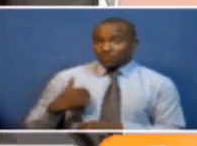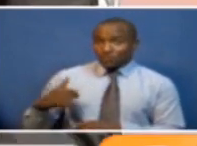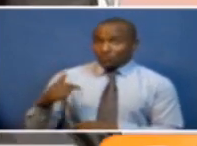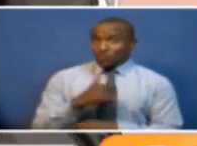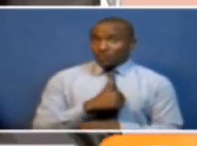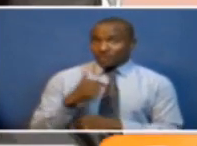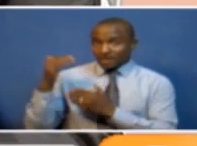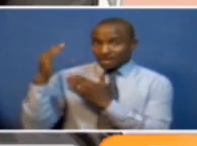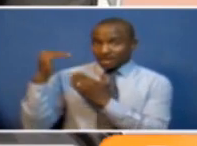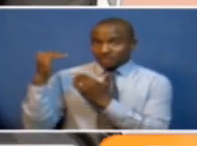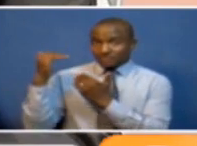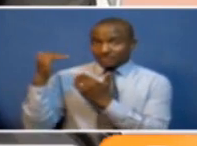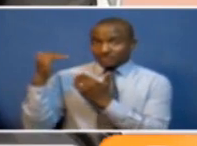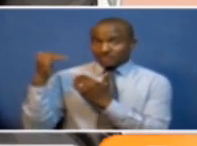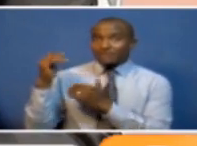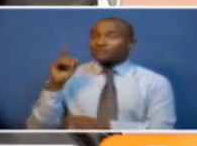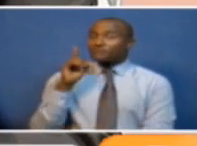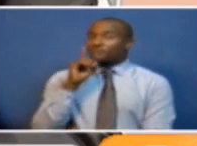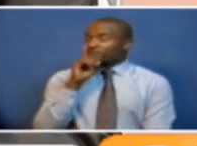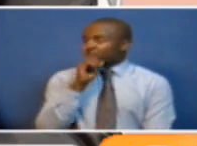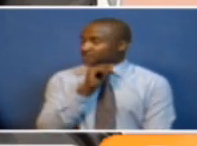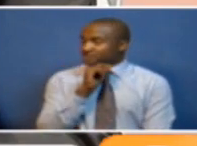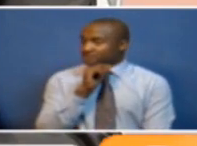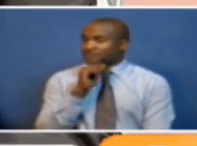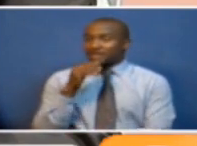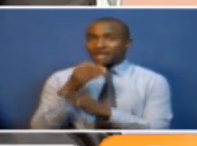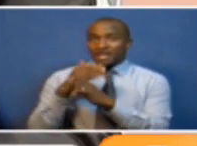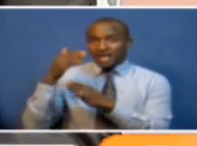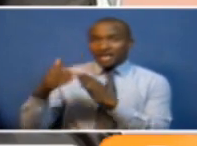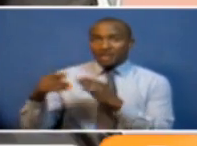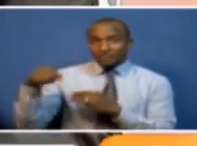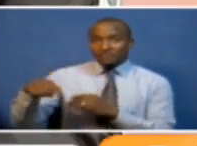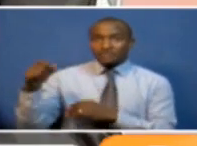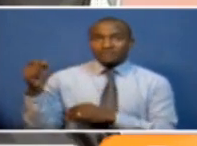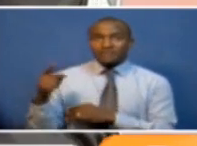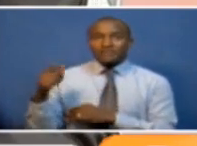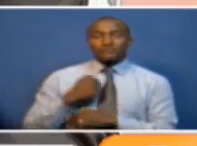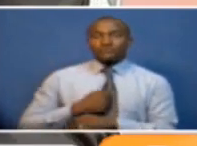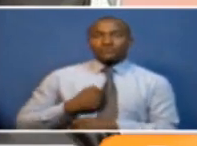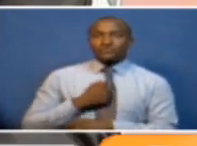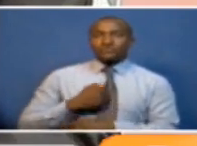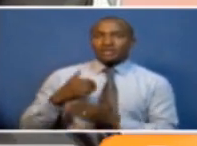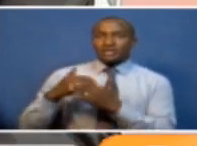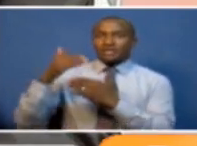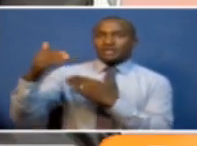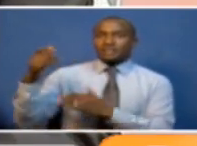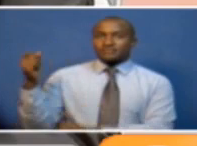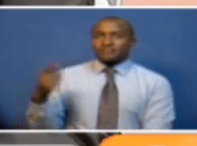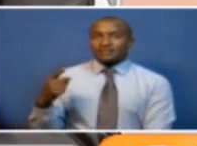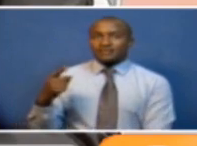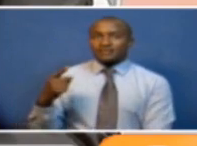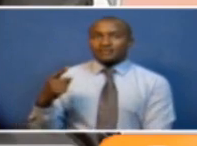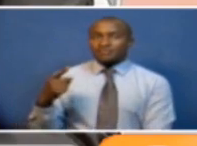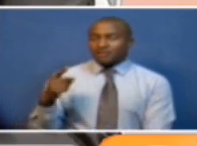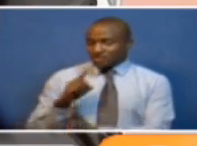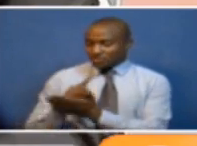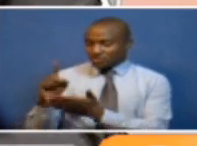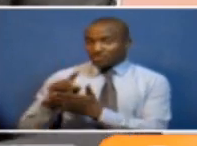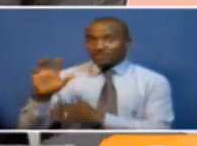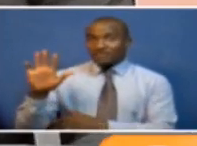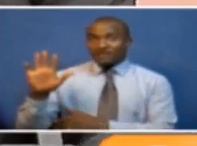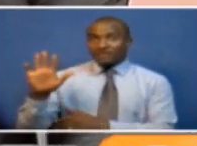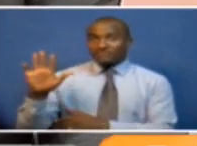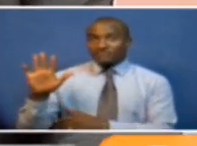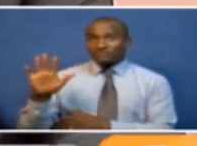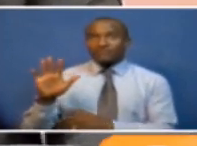the line completed by end of this month. Next month. Okay. 5 weeks in time. From now?